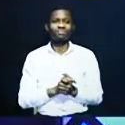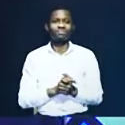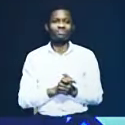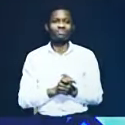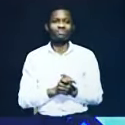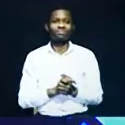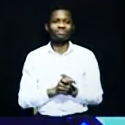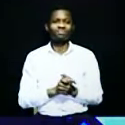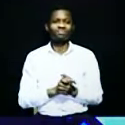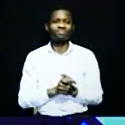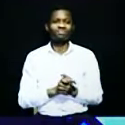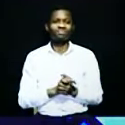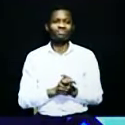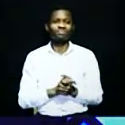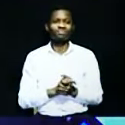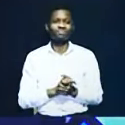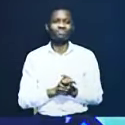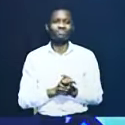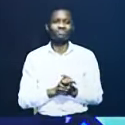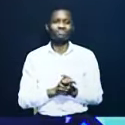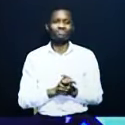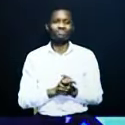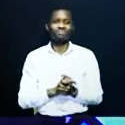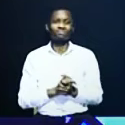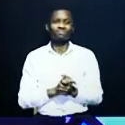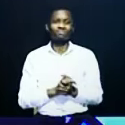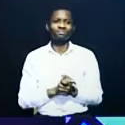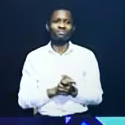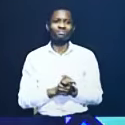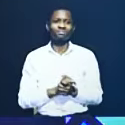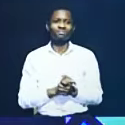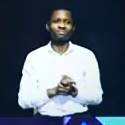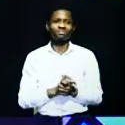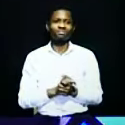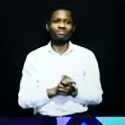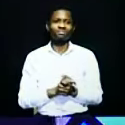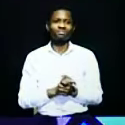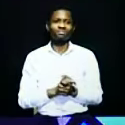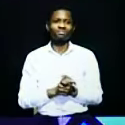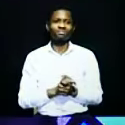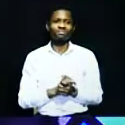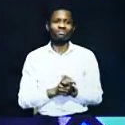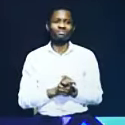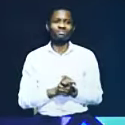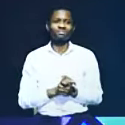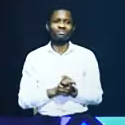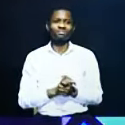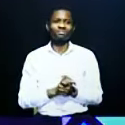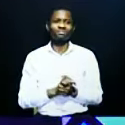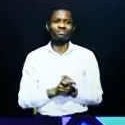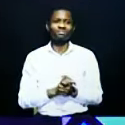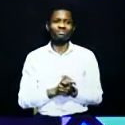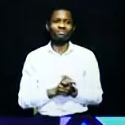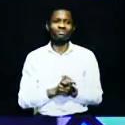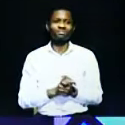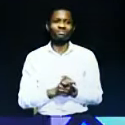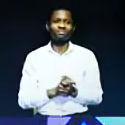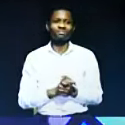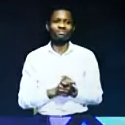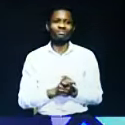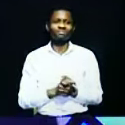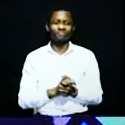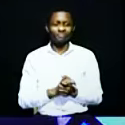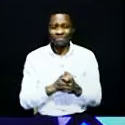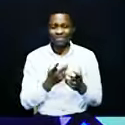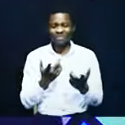was when I've gone to the chapel and there is nobody there in the middle of the night. Once I get there, I get so